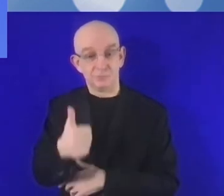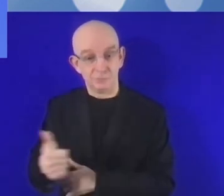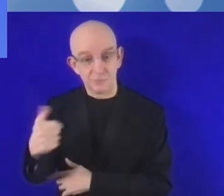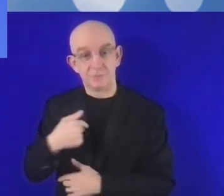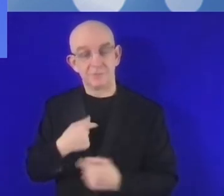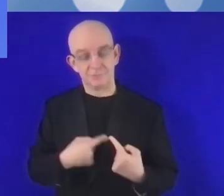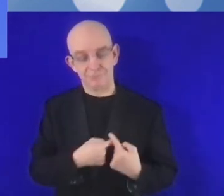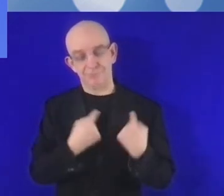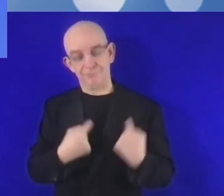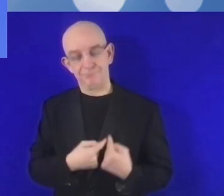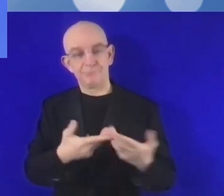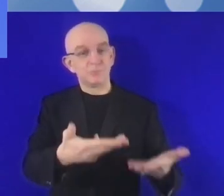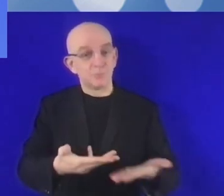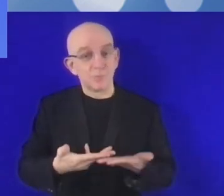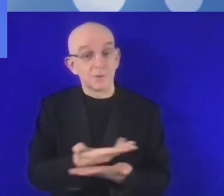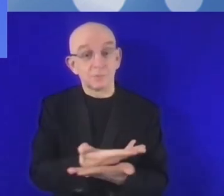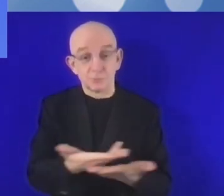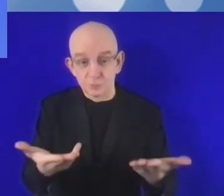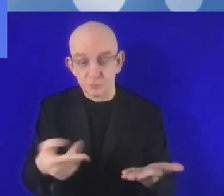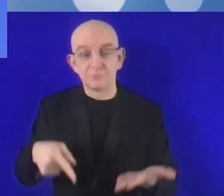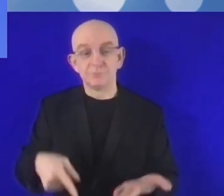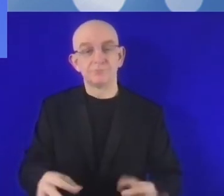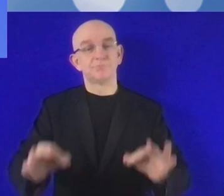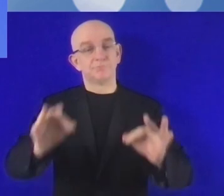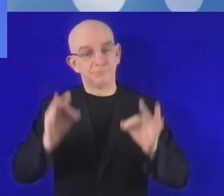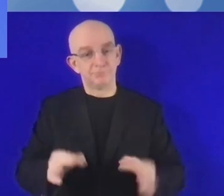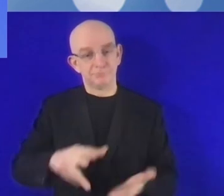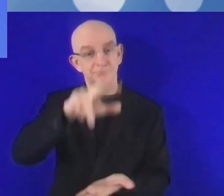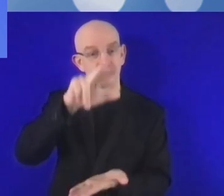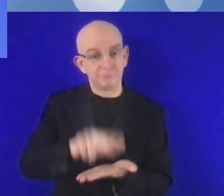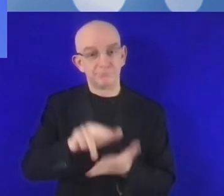16th Internet Governance Forum convened in Katowice.